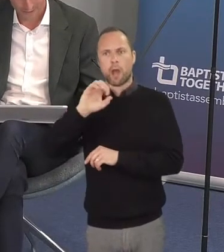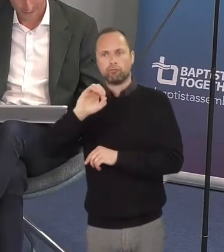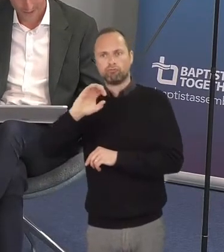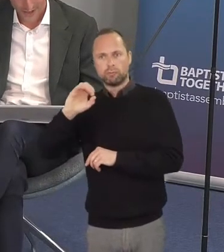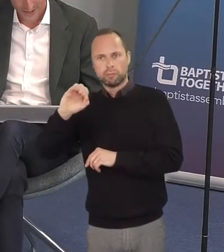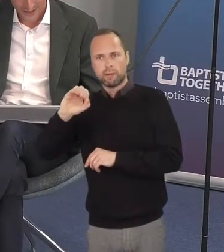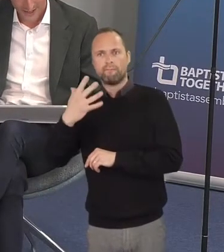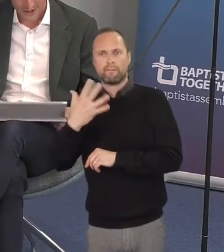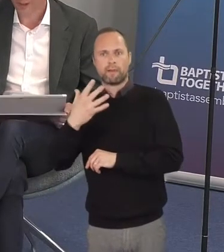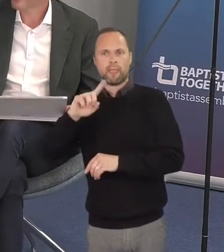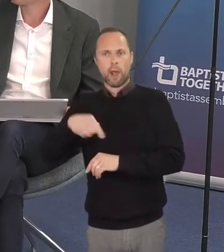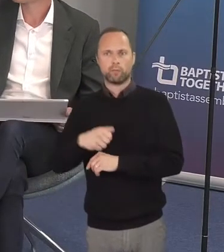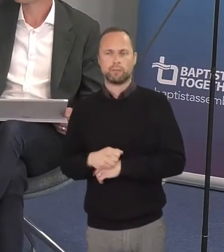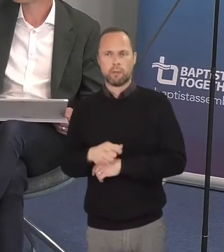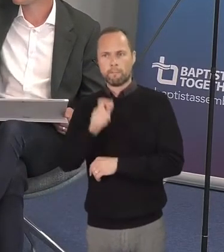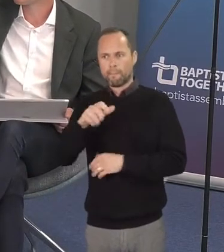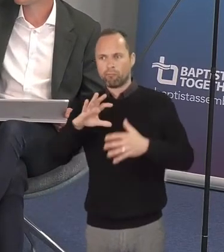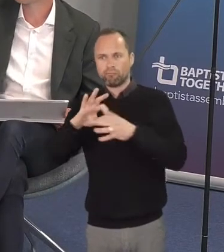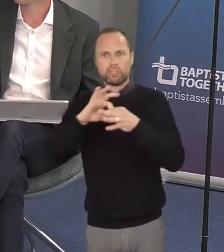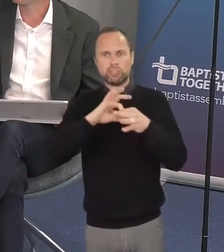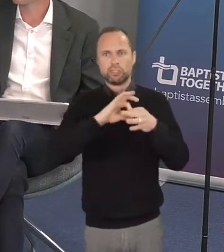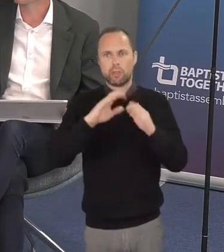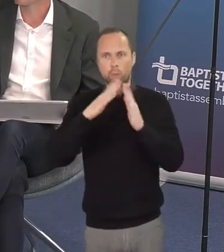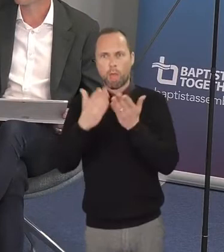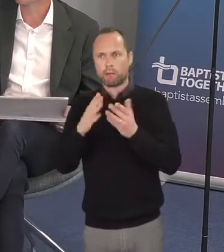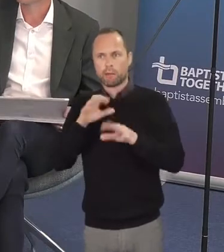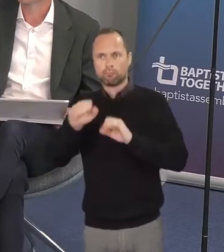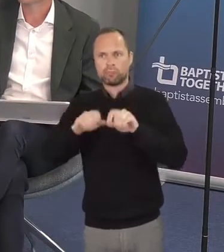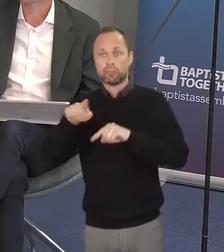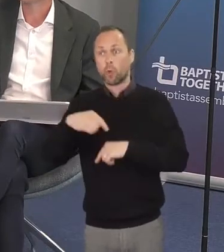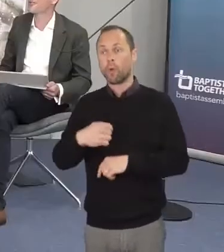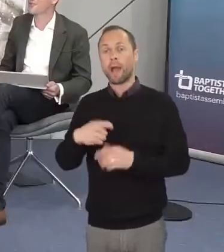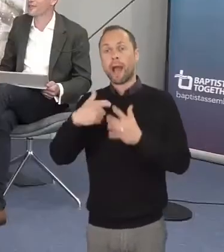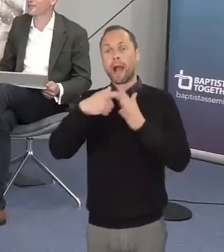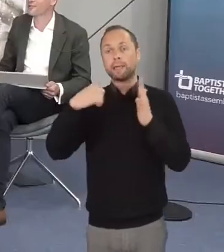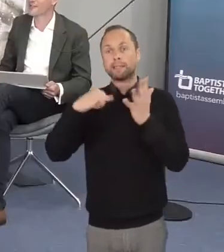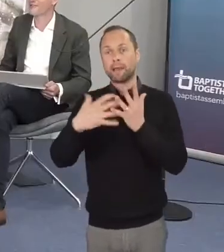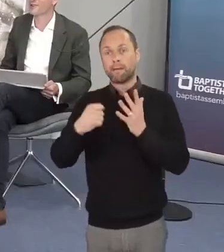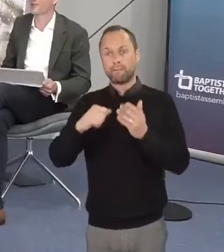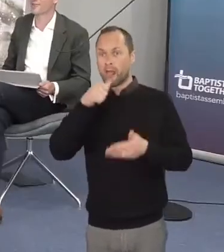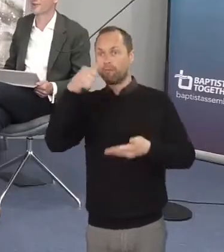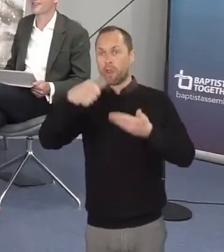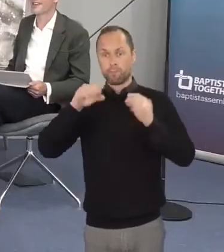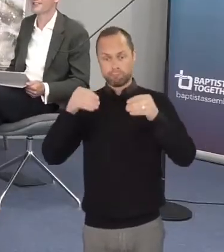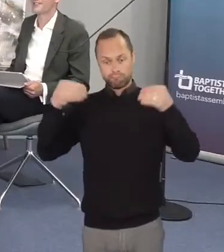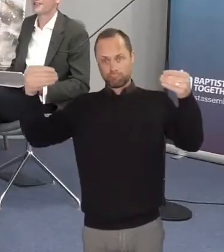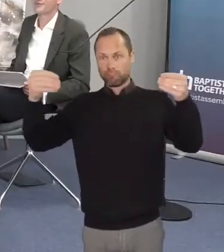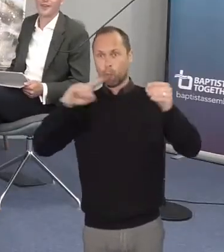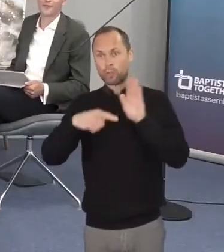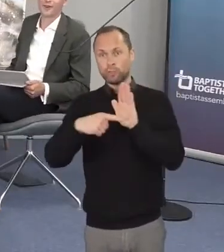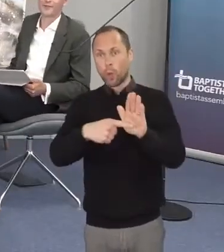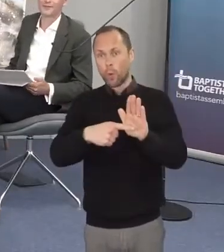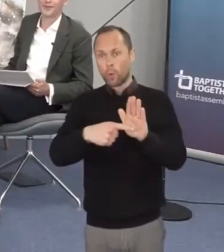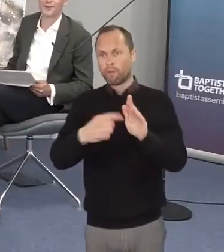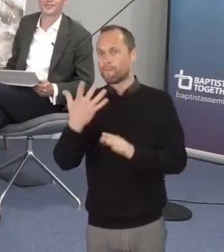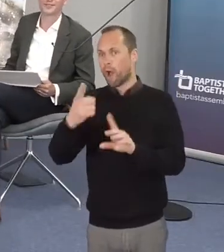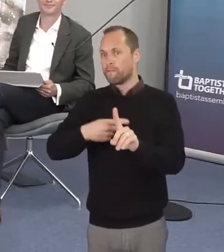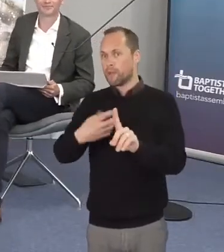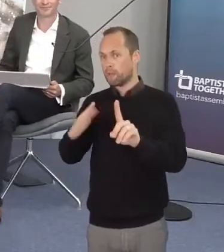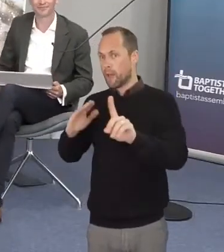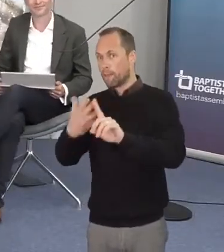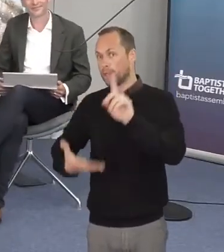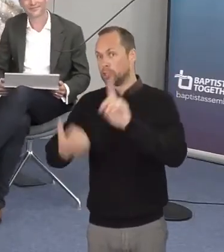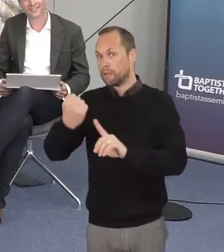915,000. And so now, Kang-san here, you've got an envelope, and you can reveal to us how we got on by the end of that five-year